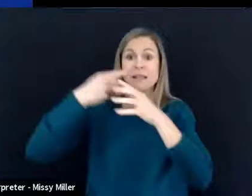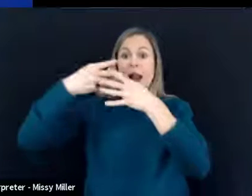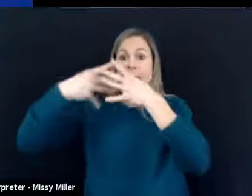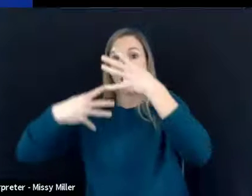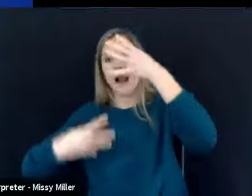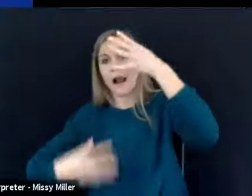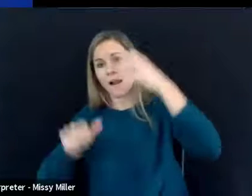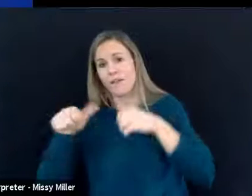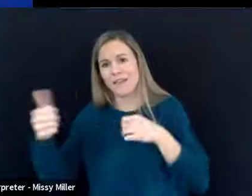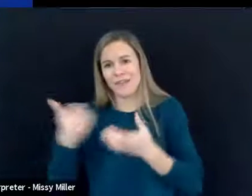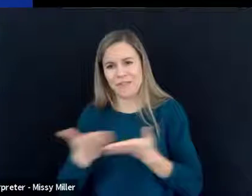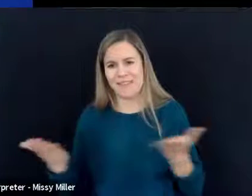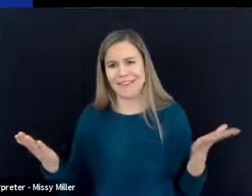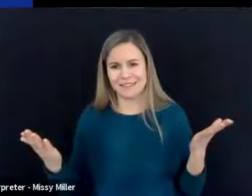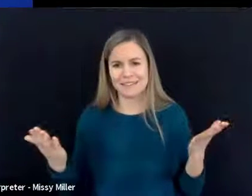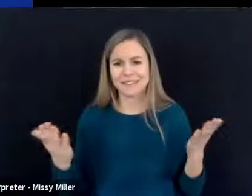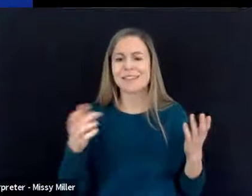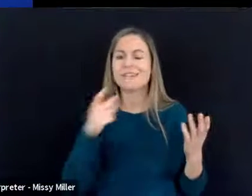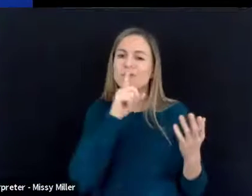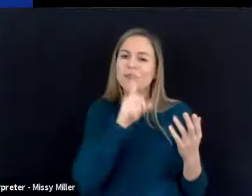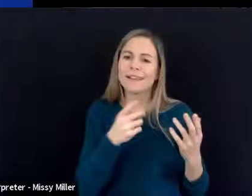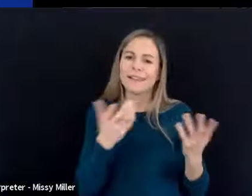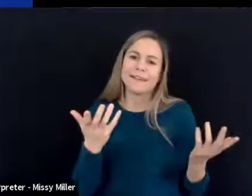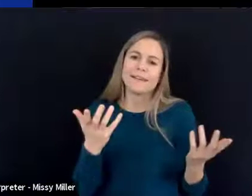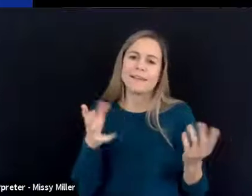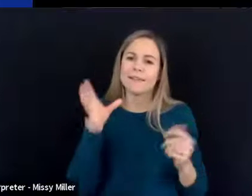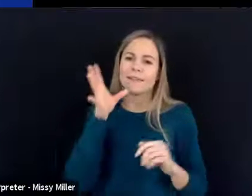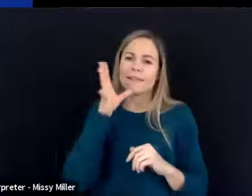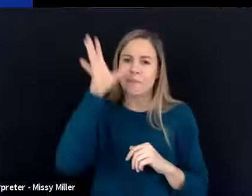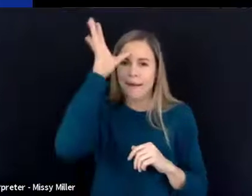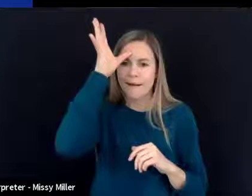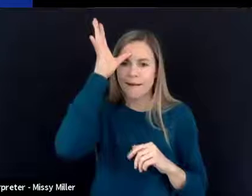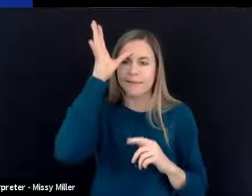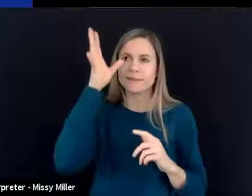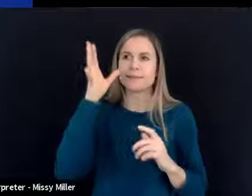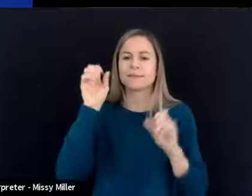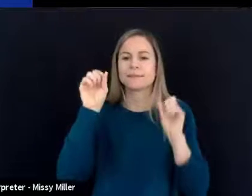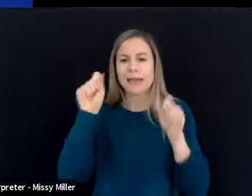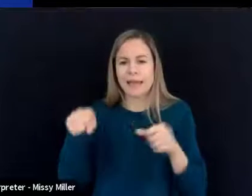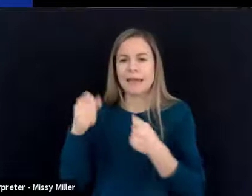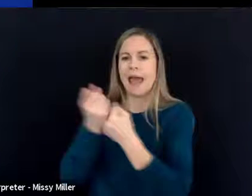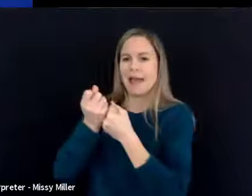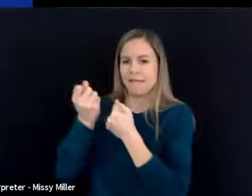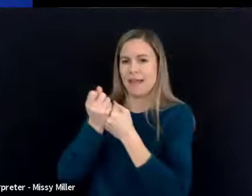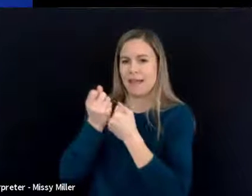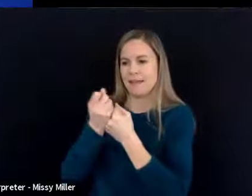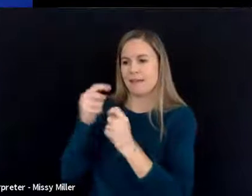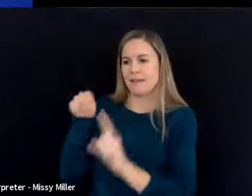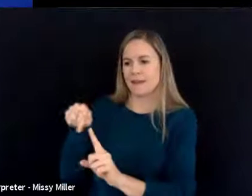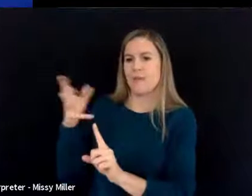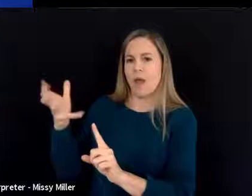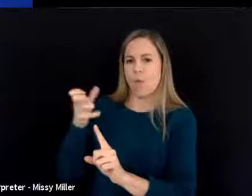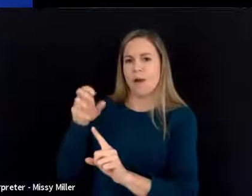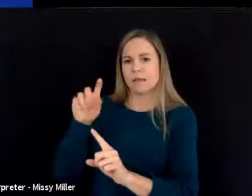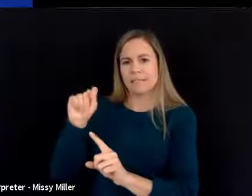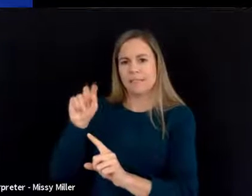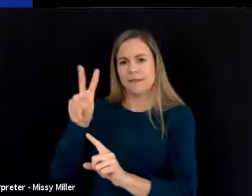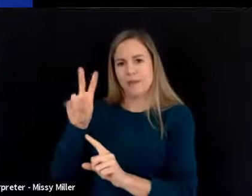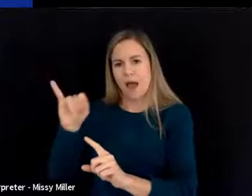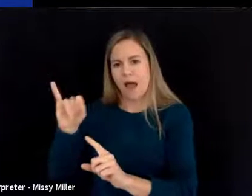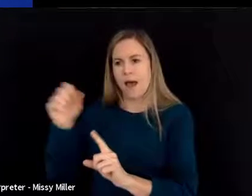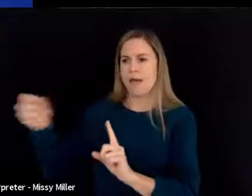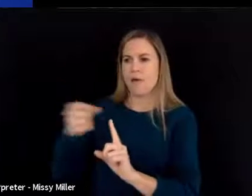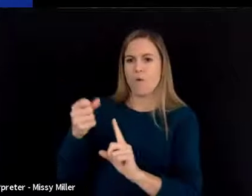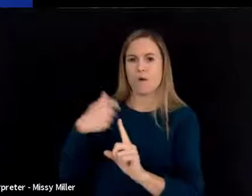helps ensure that the parents can advocate for a teacher of the visually impaired and or a teacher of the deaf.